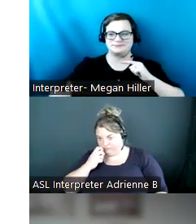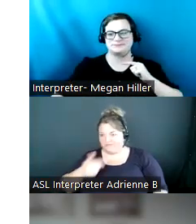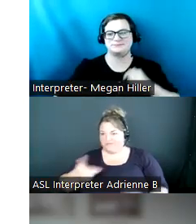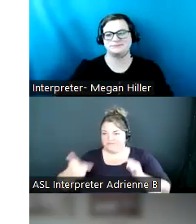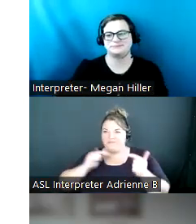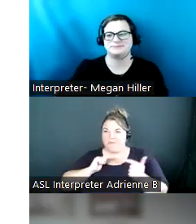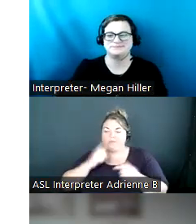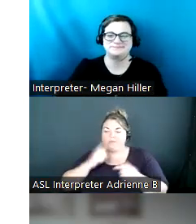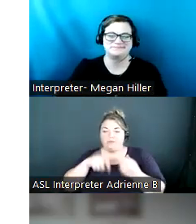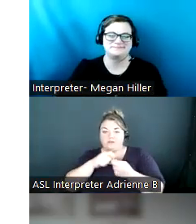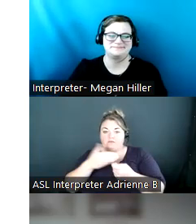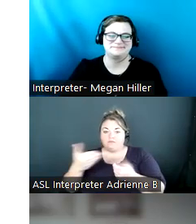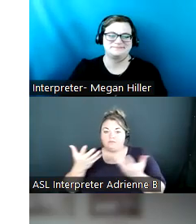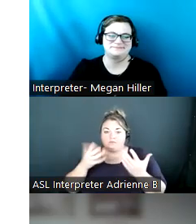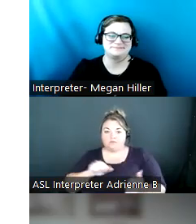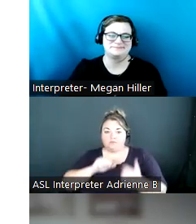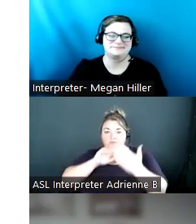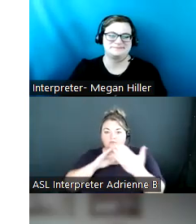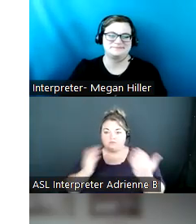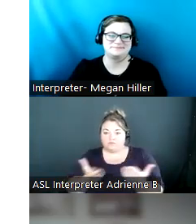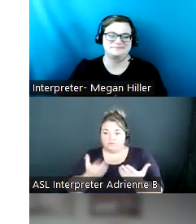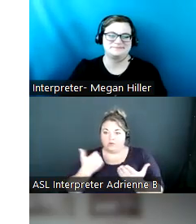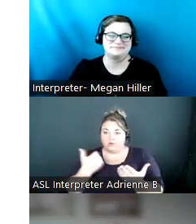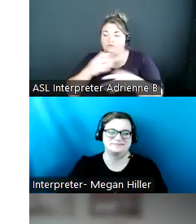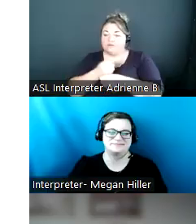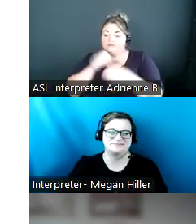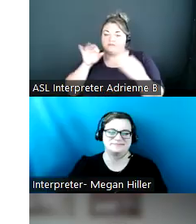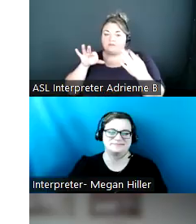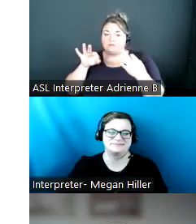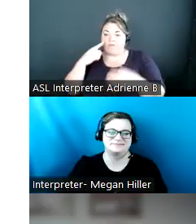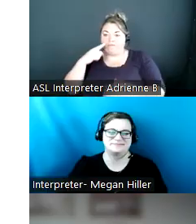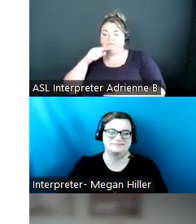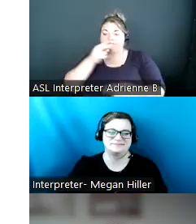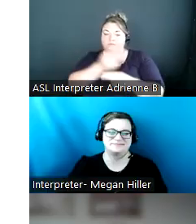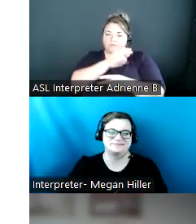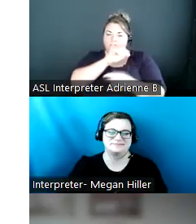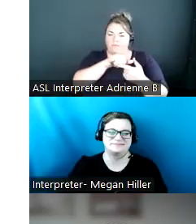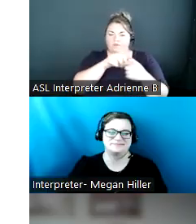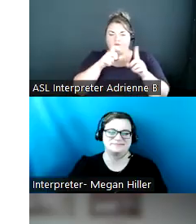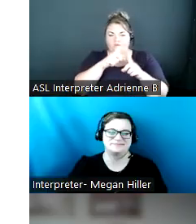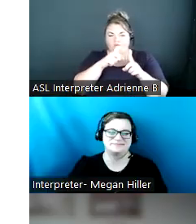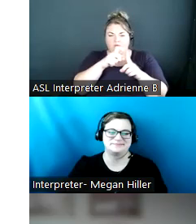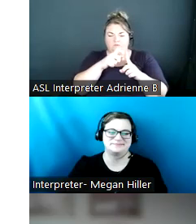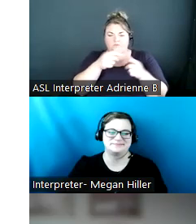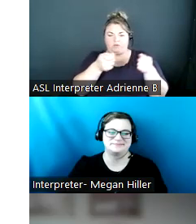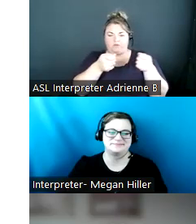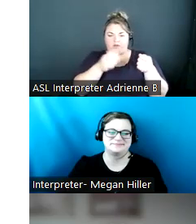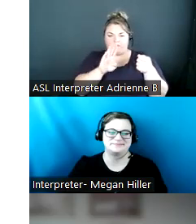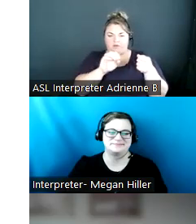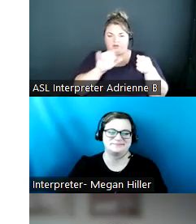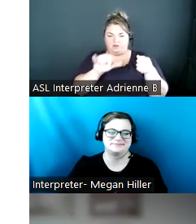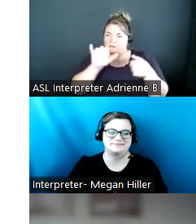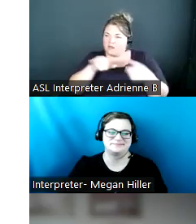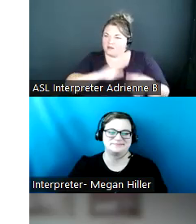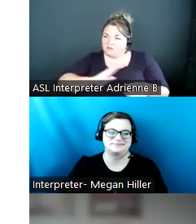here is that we received feedback of, you use this term governing body. Is that a board of